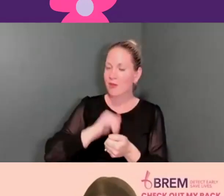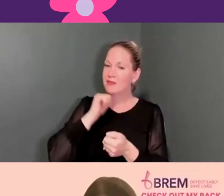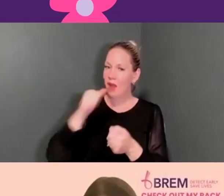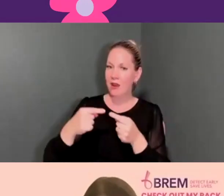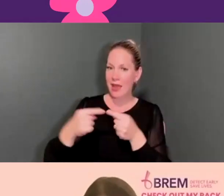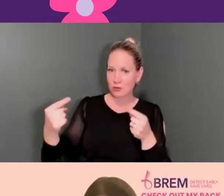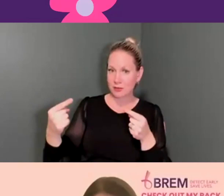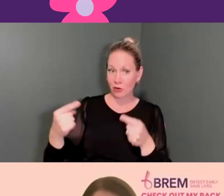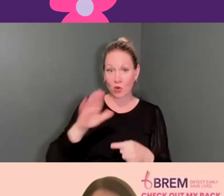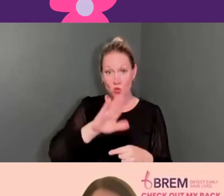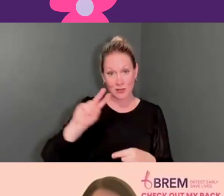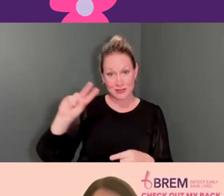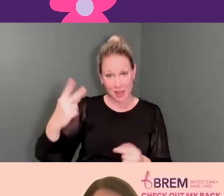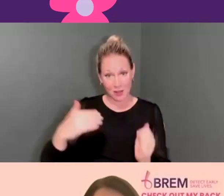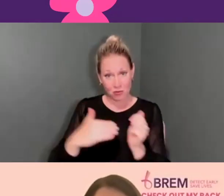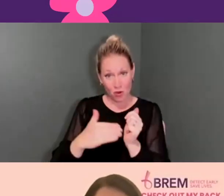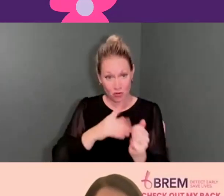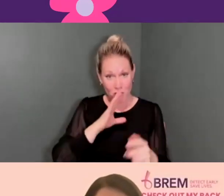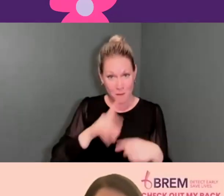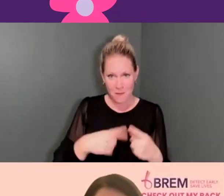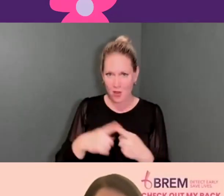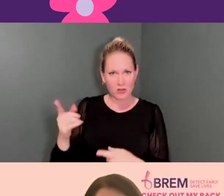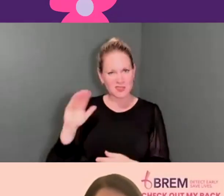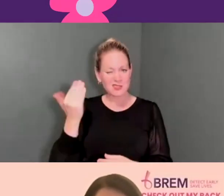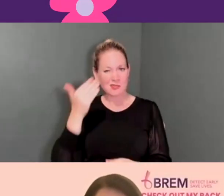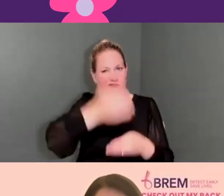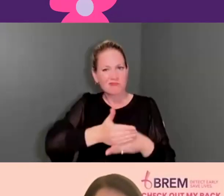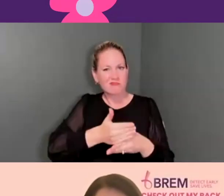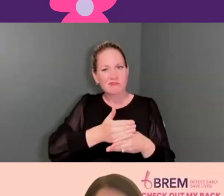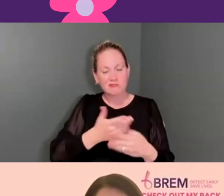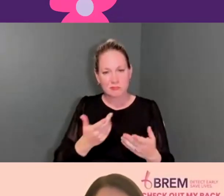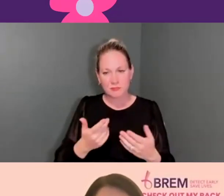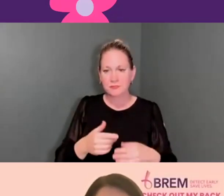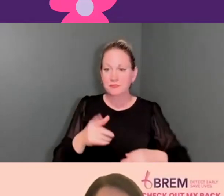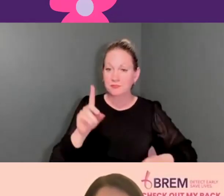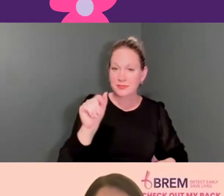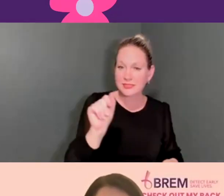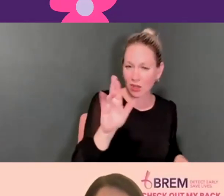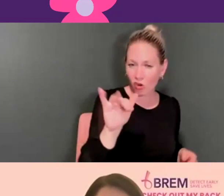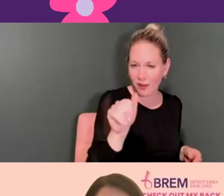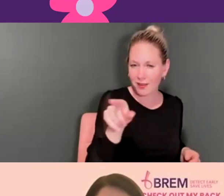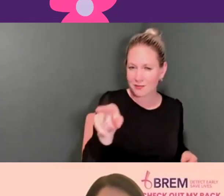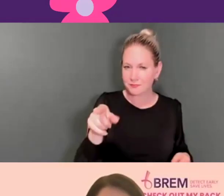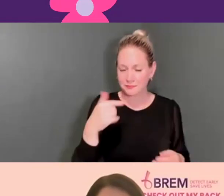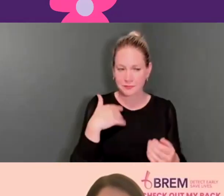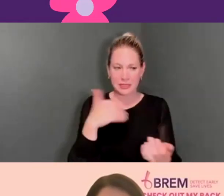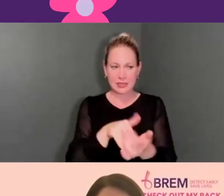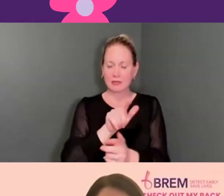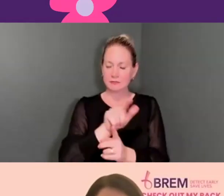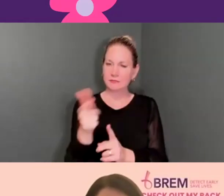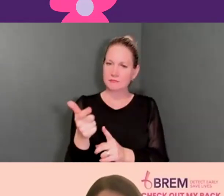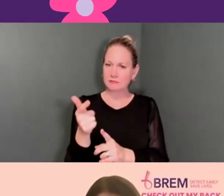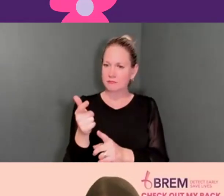you dealt with was not as, not as receptive. This is also important. But Daria, I want to talk to you again about this, about